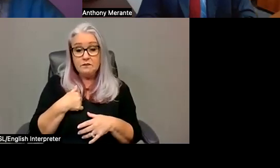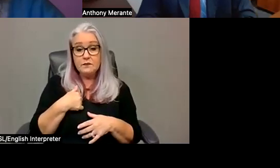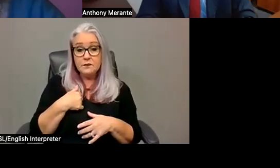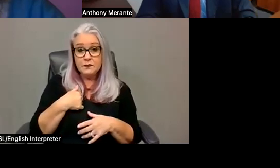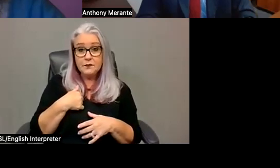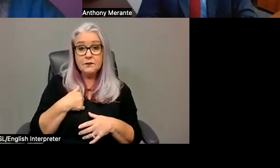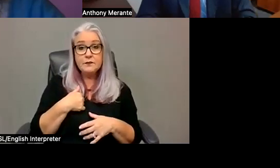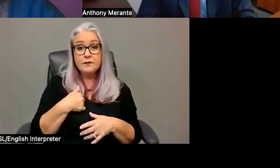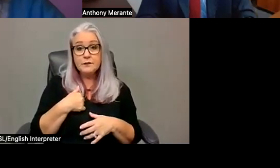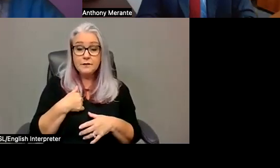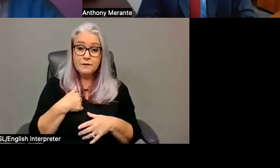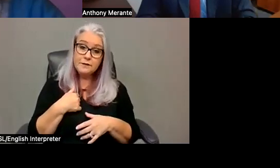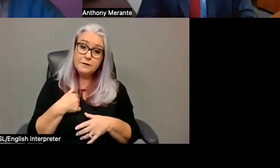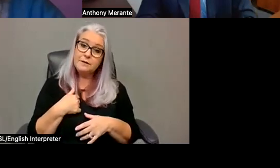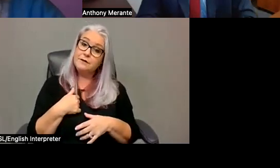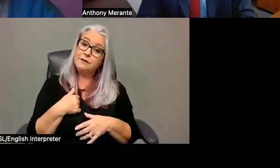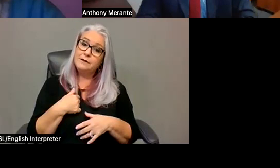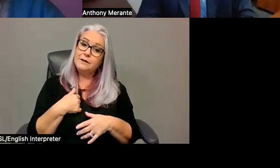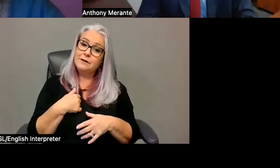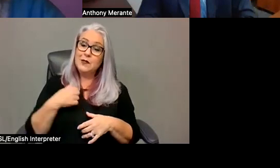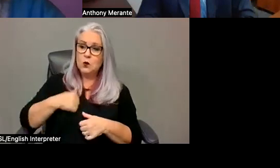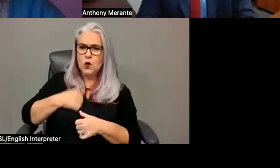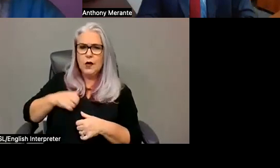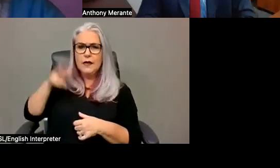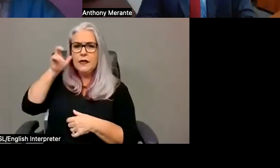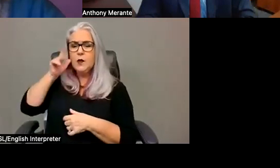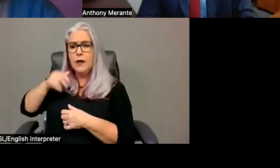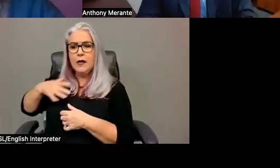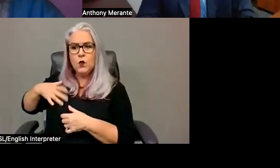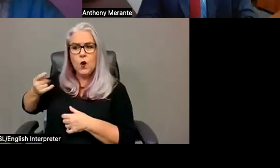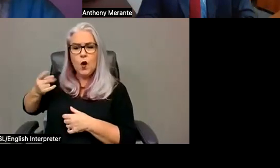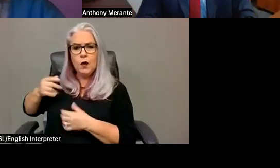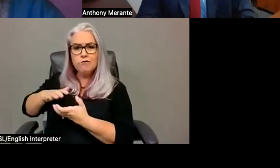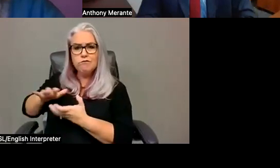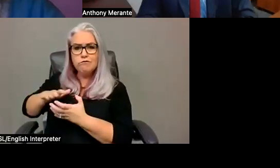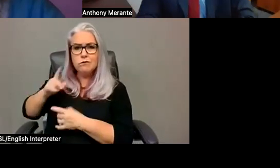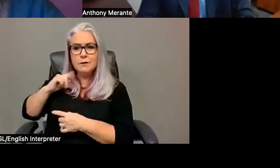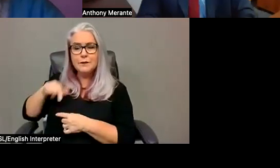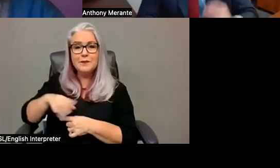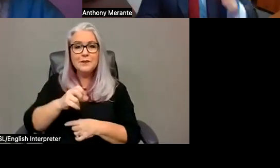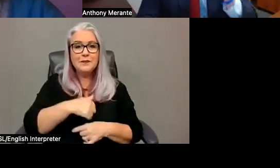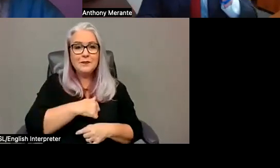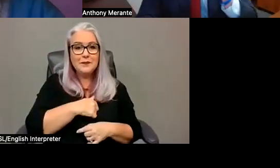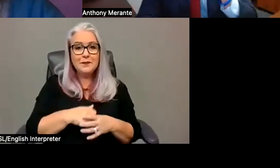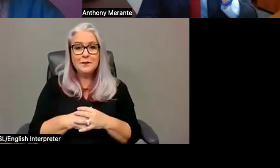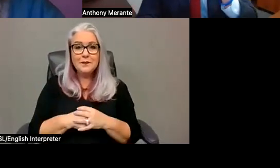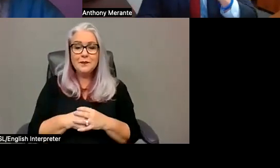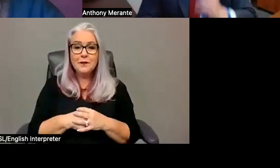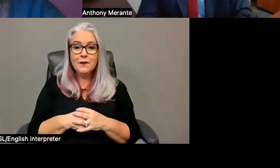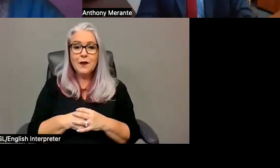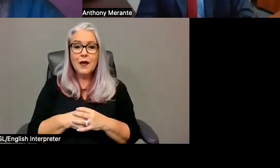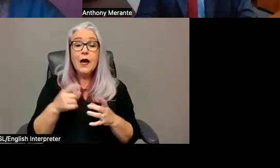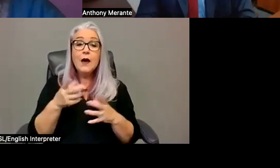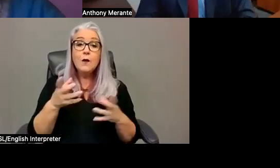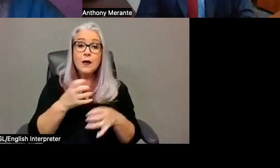I believe that, sorry, that's my dog in the background, but I'm trying to, that being the case, I want to make sure